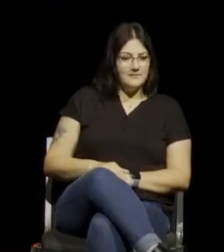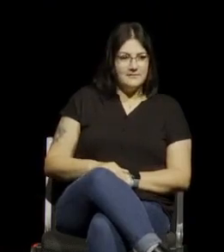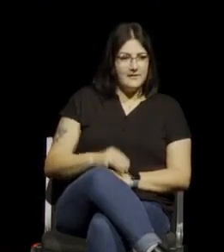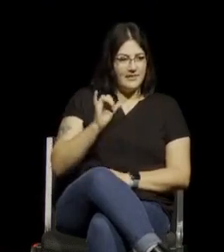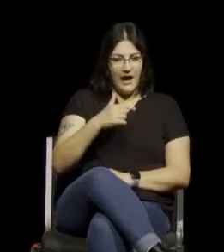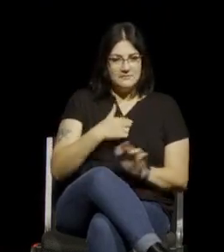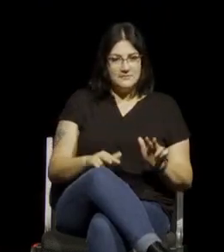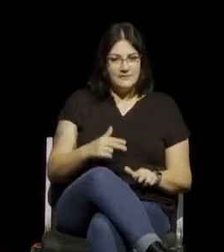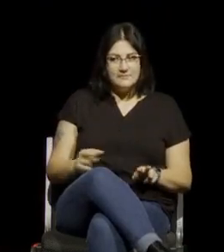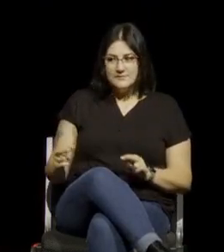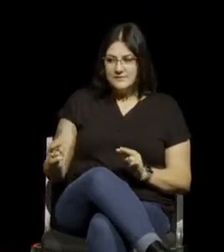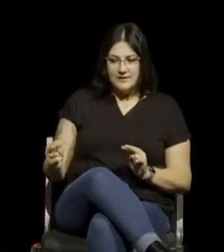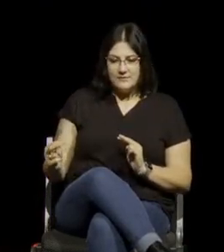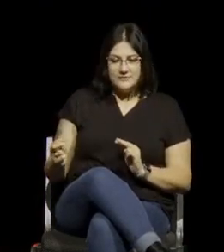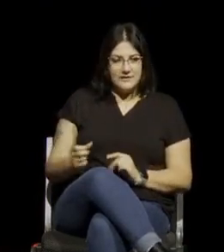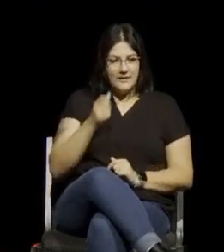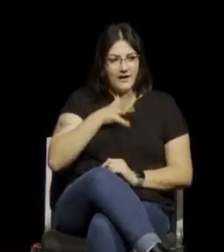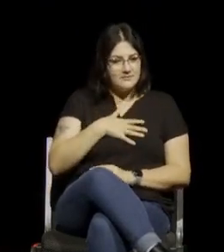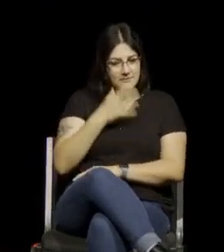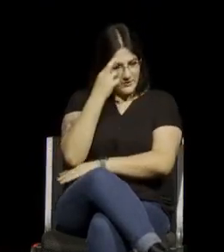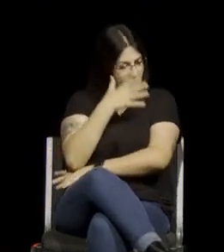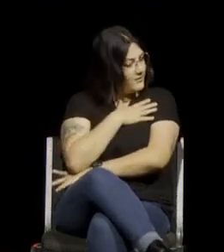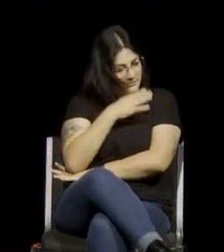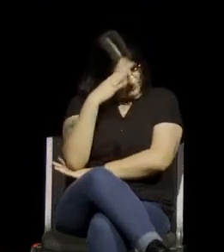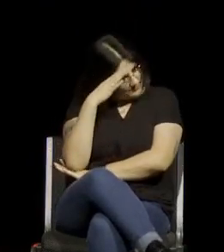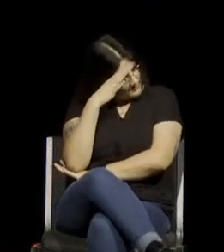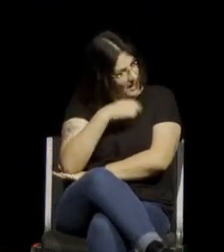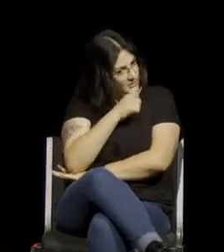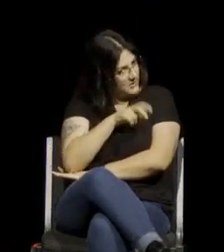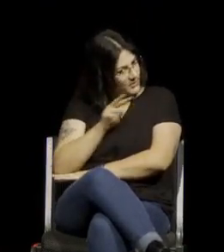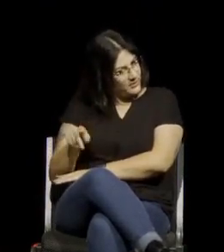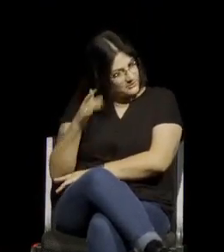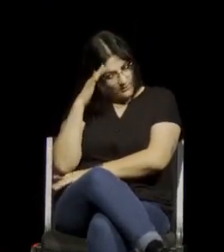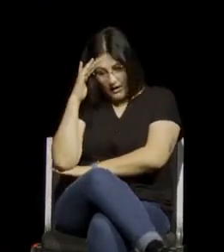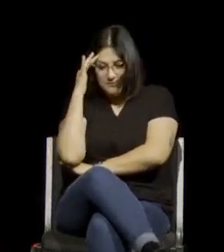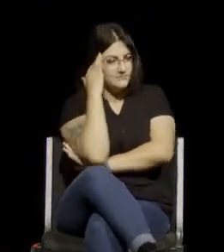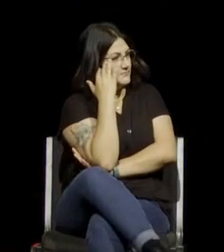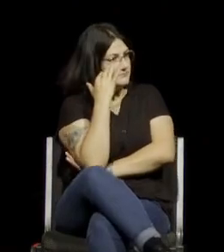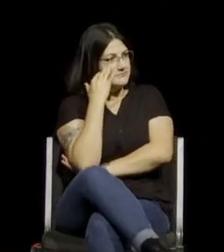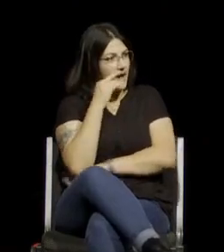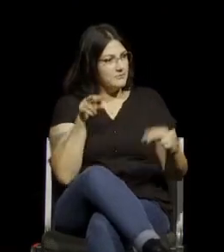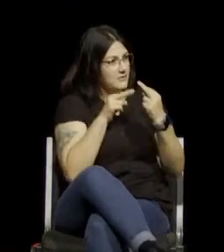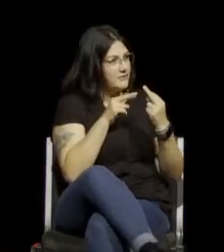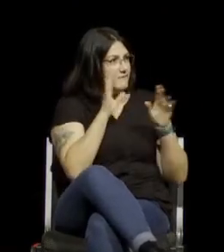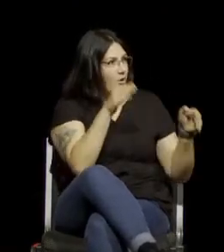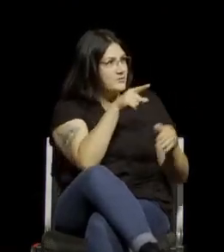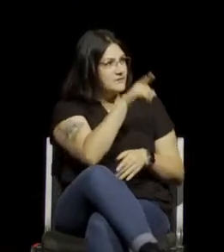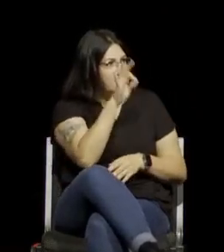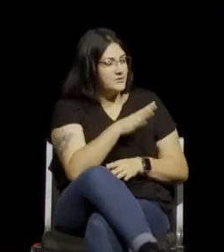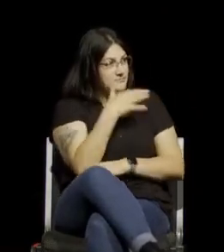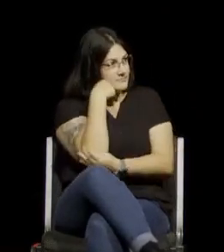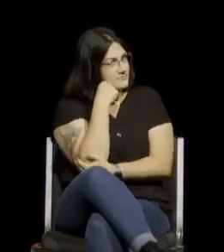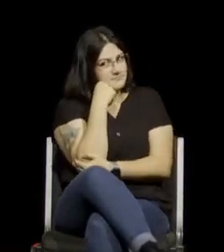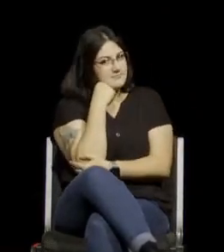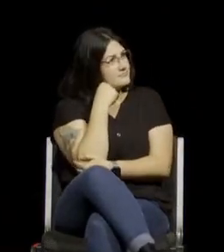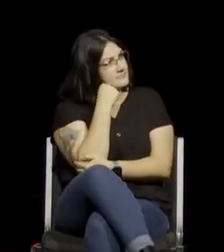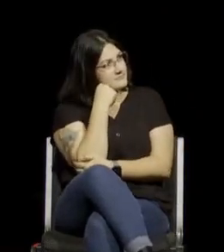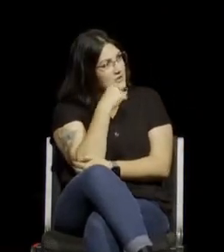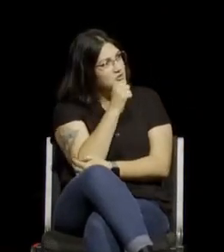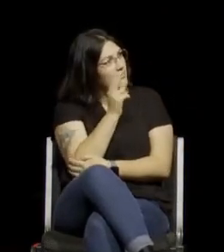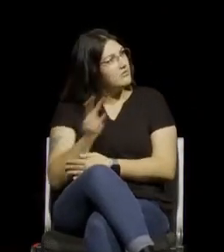entire life as I look at that lady and I realize I should not be looking at you anymore. And I turn and I lock in on whatever Justin's saying. I'm